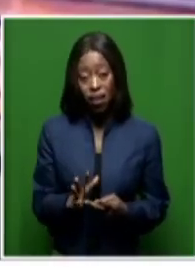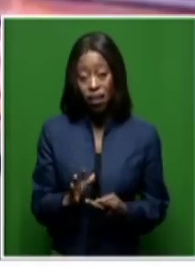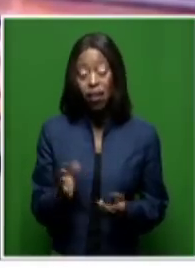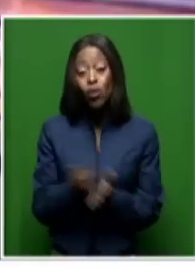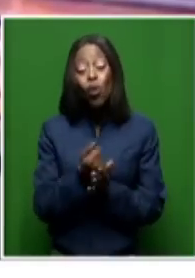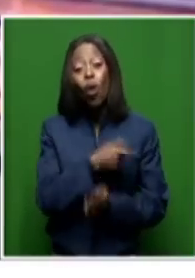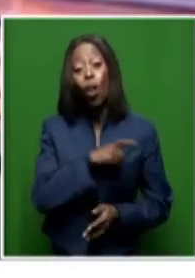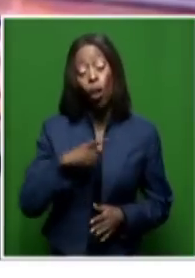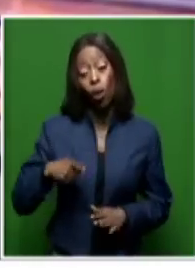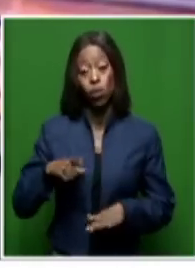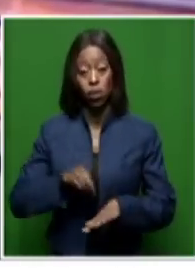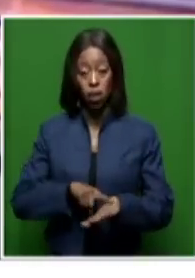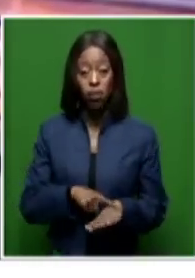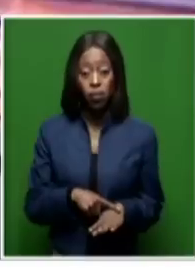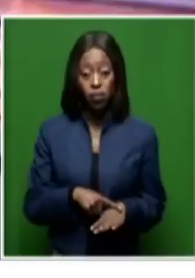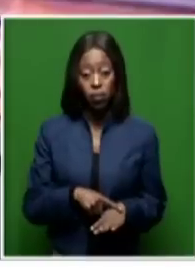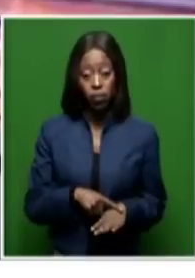time.